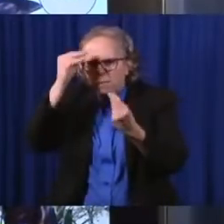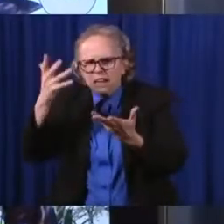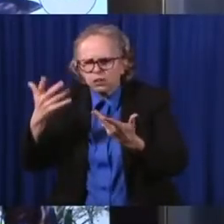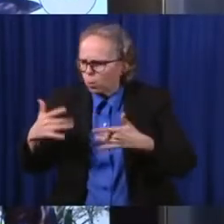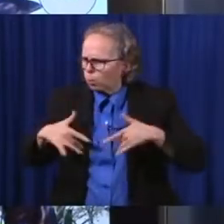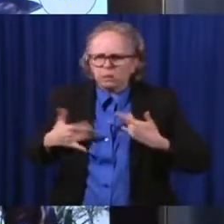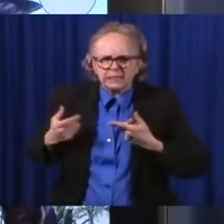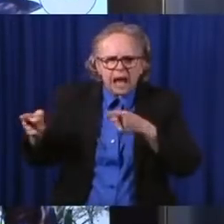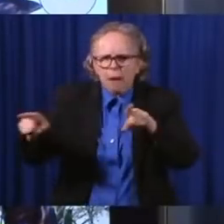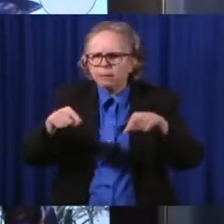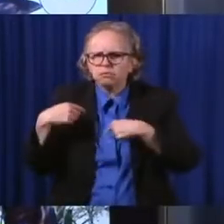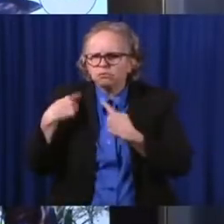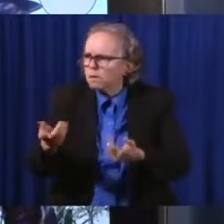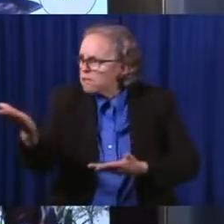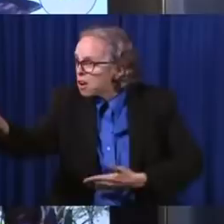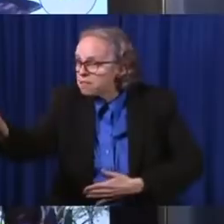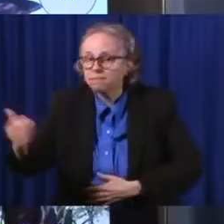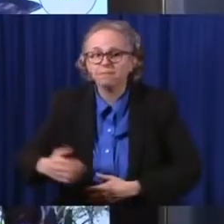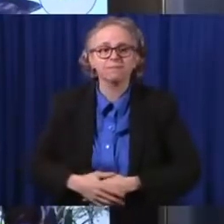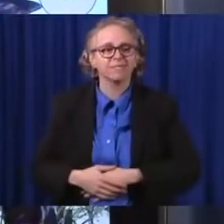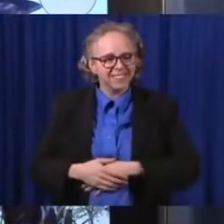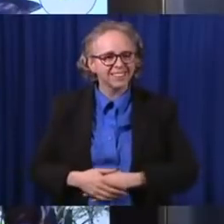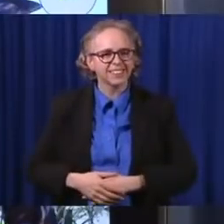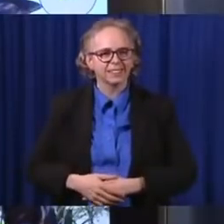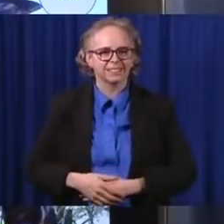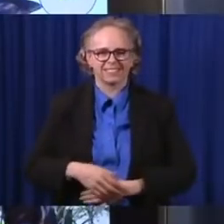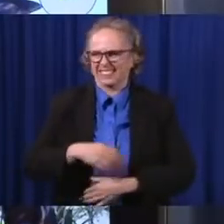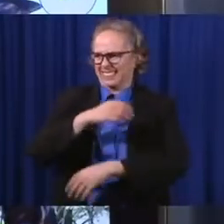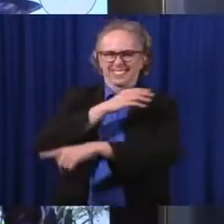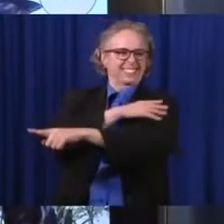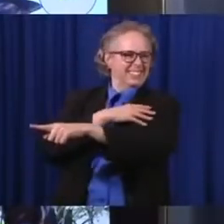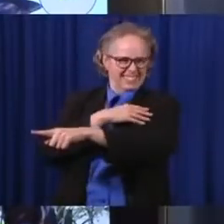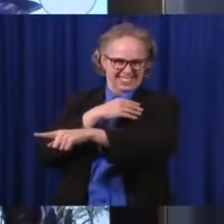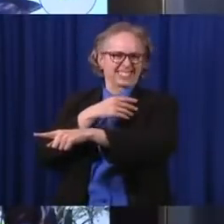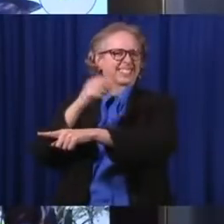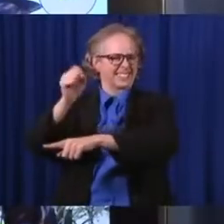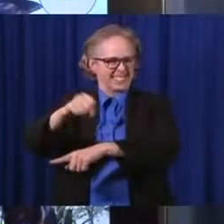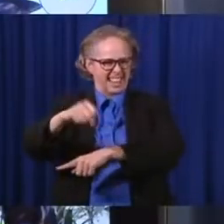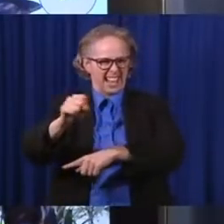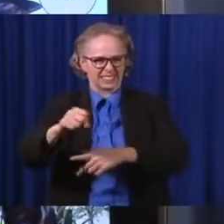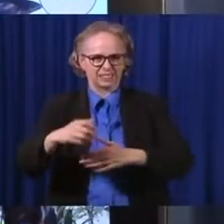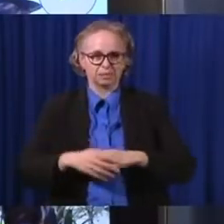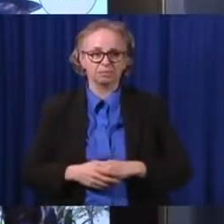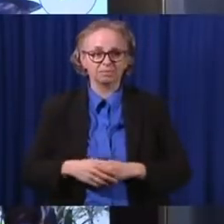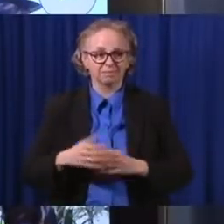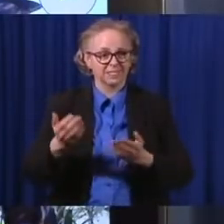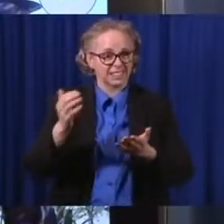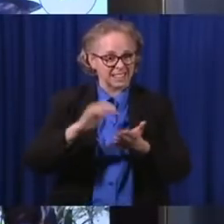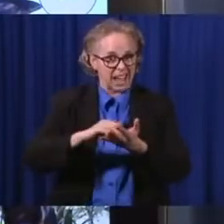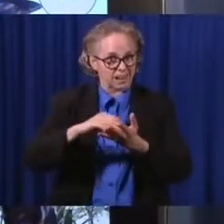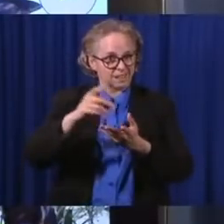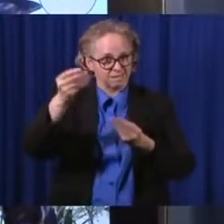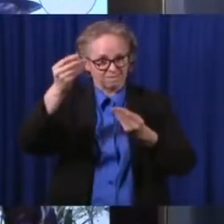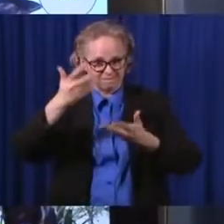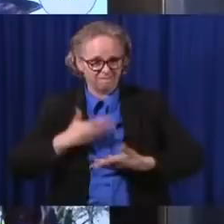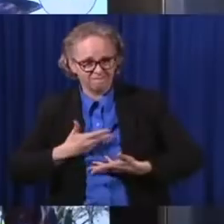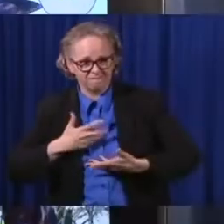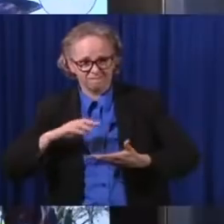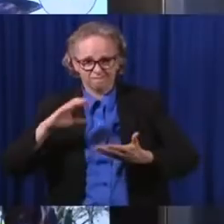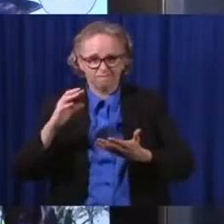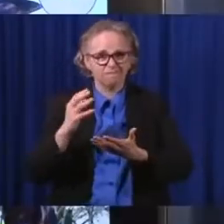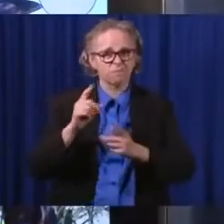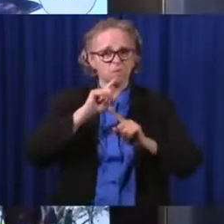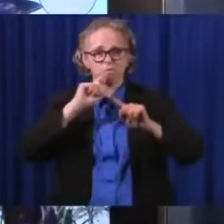far. Oh, yes, sir. This is in keeping with the intent that you gave us early on to develop a strategy to use